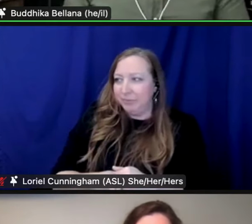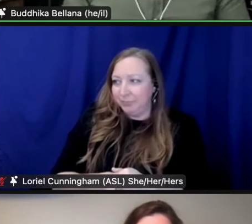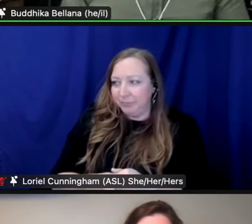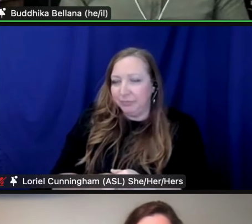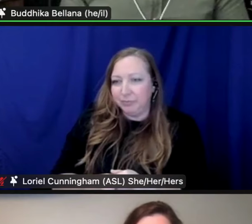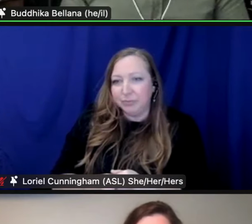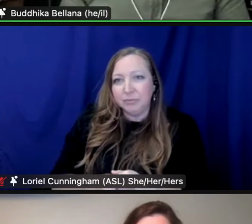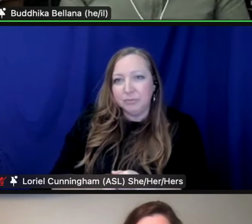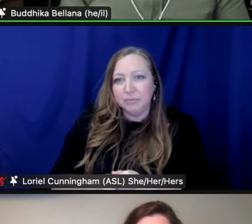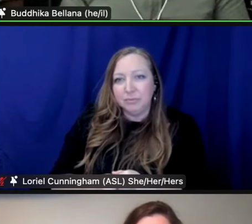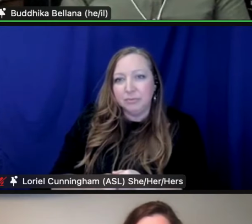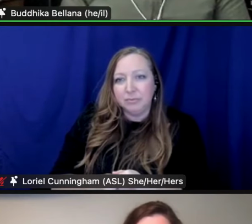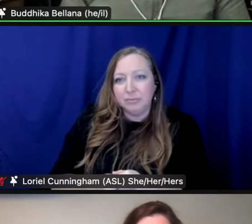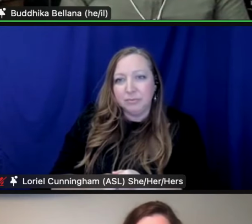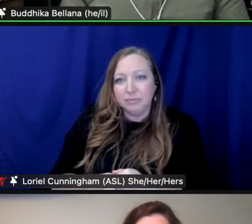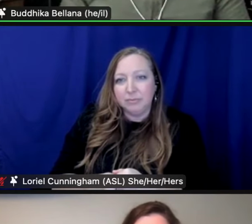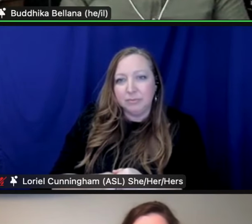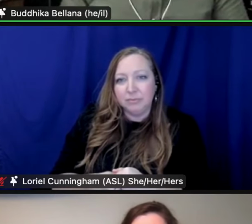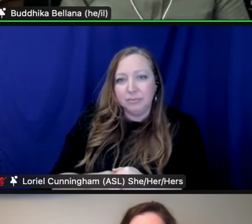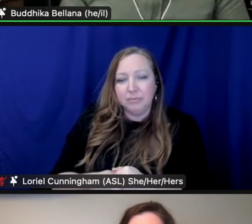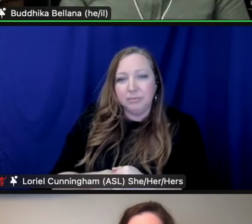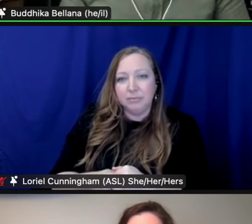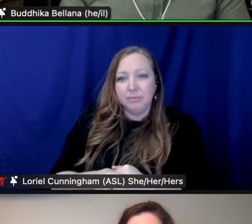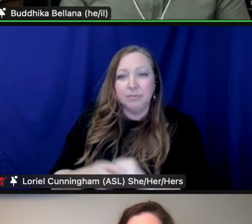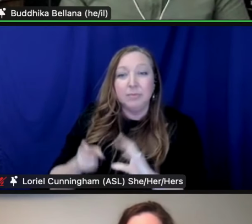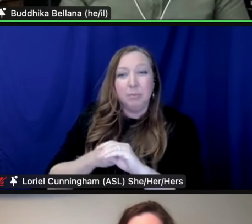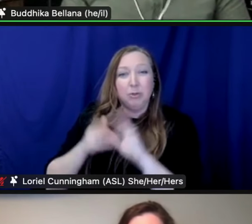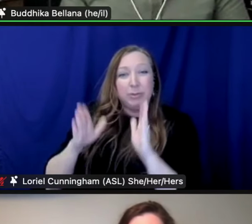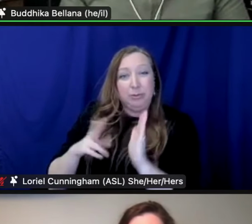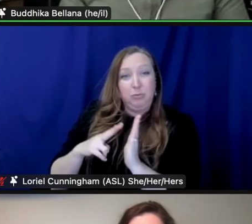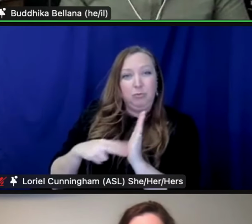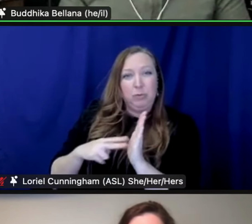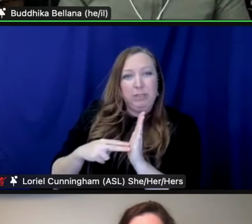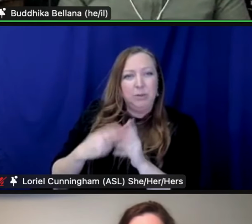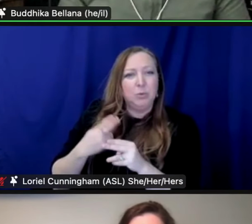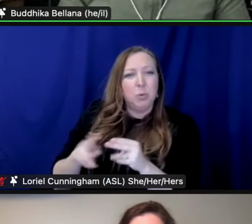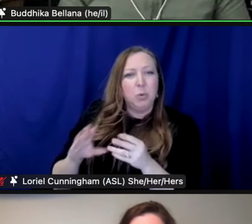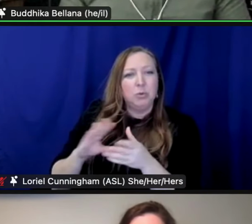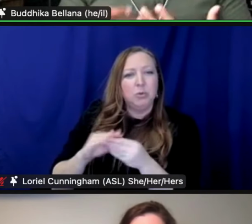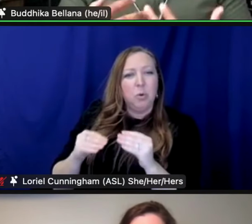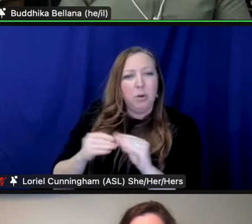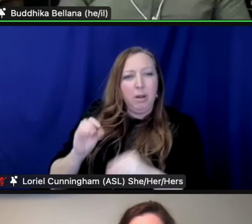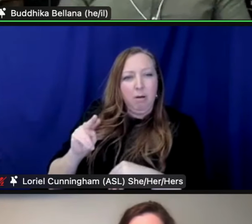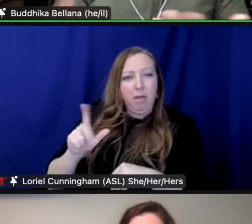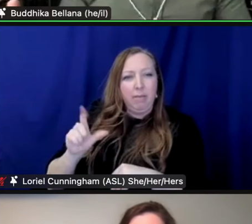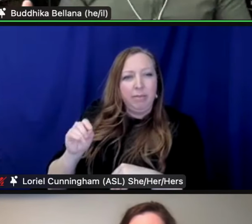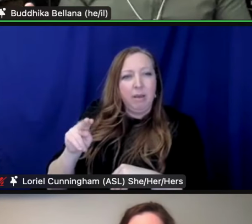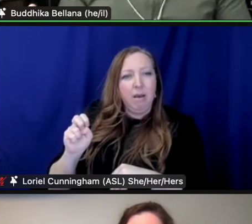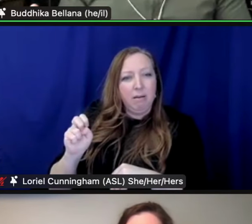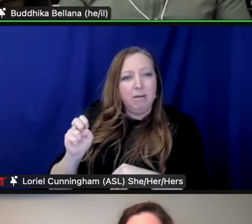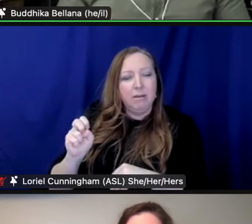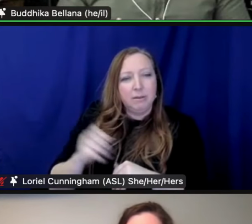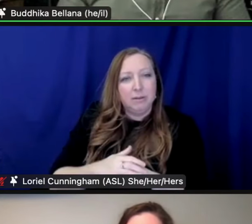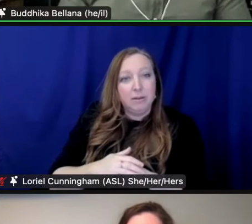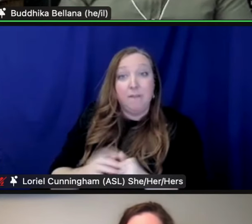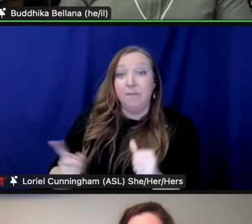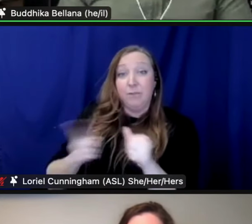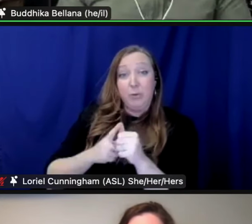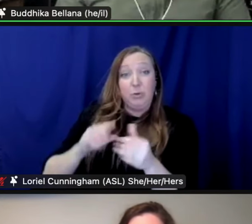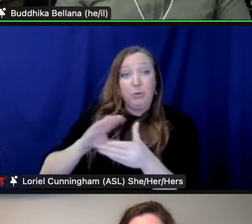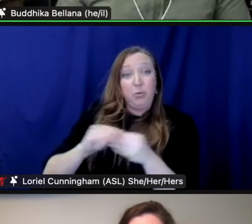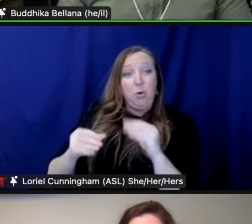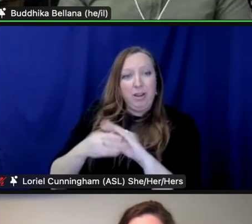had participants read a short story, one sentence at a time, online. And the first story that I'm going to focus on is one by